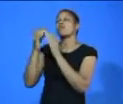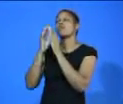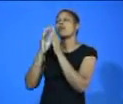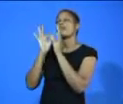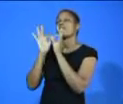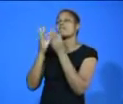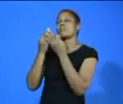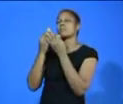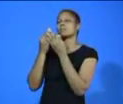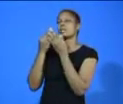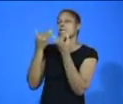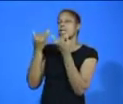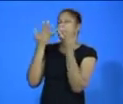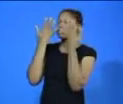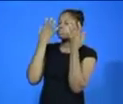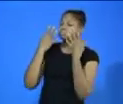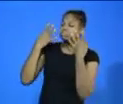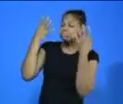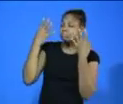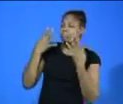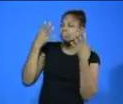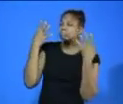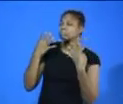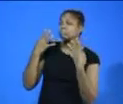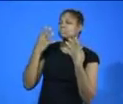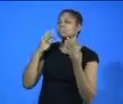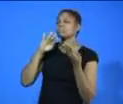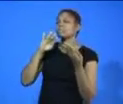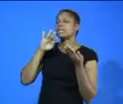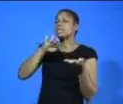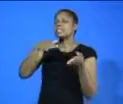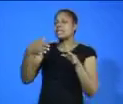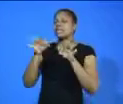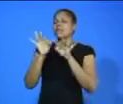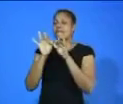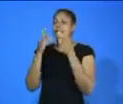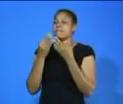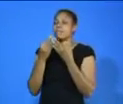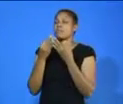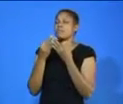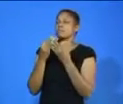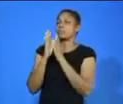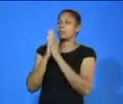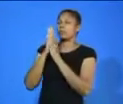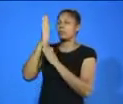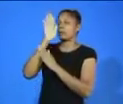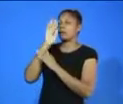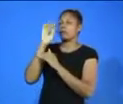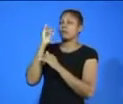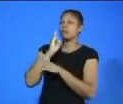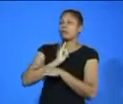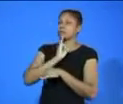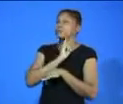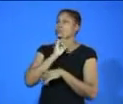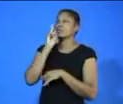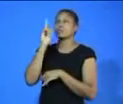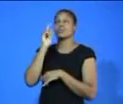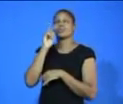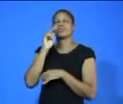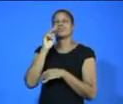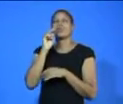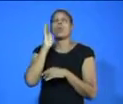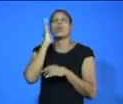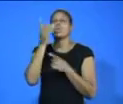now mourning the loss of loved ones. We pray, O God of Israel, that you would do what only